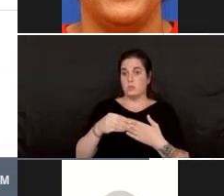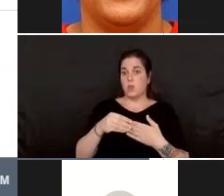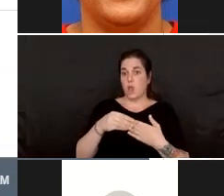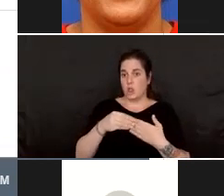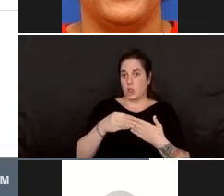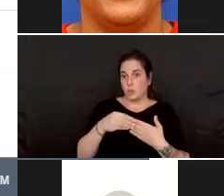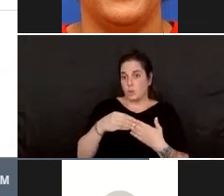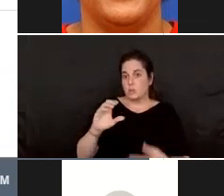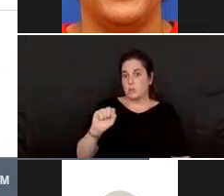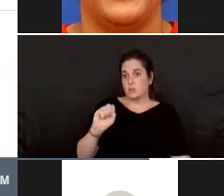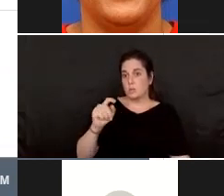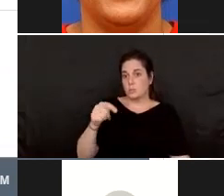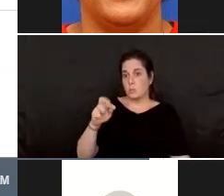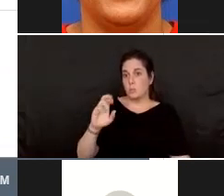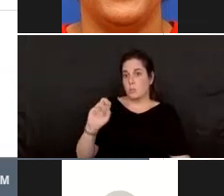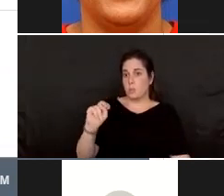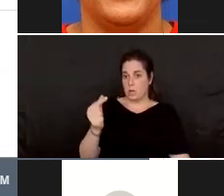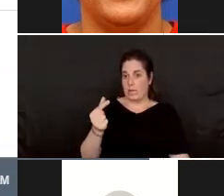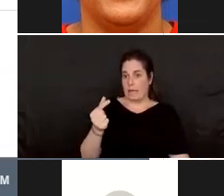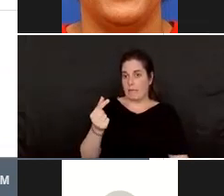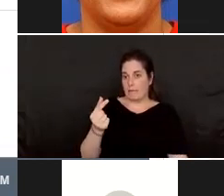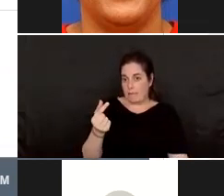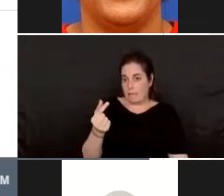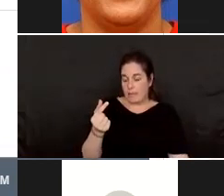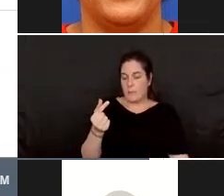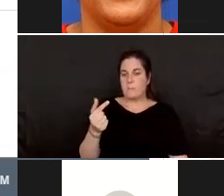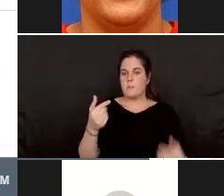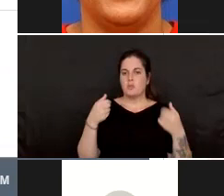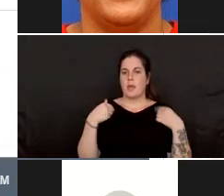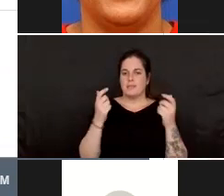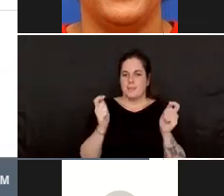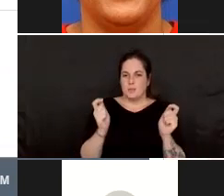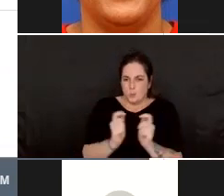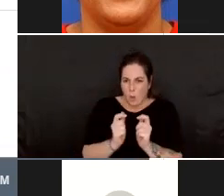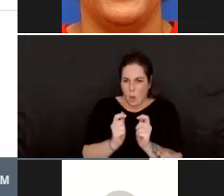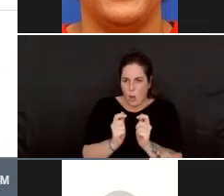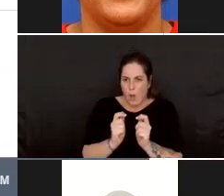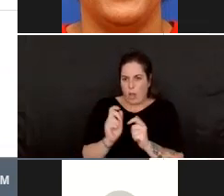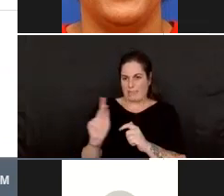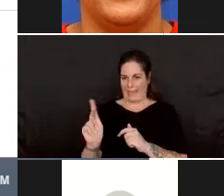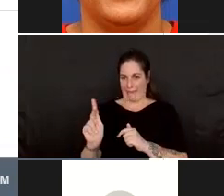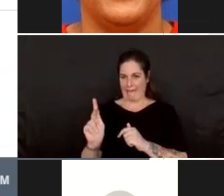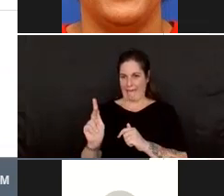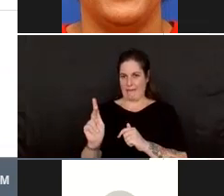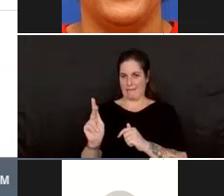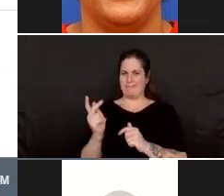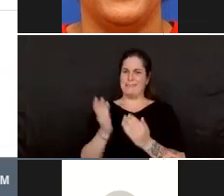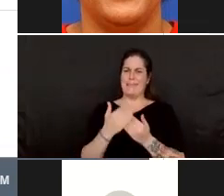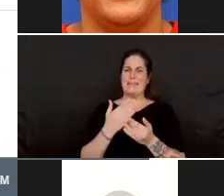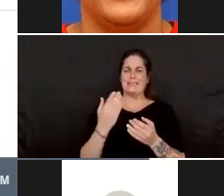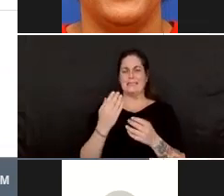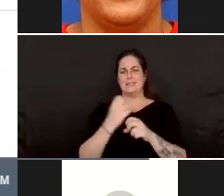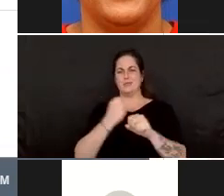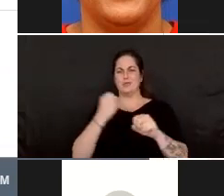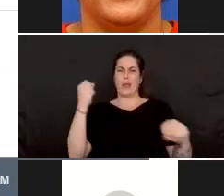loose, okay? And so it has a small spring constant, K, because it's very easy to stretch it. You